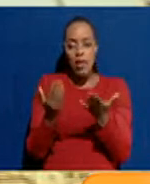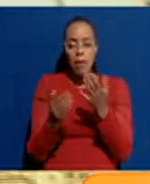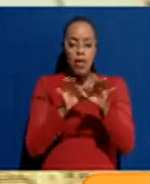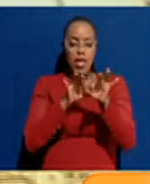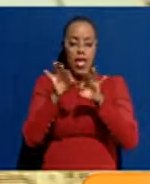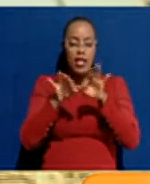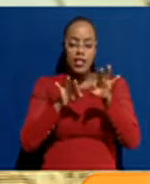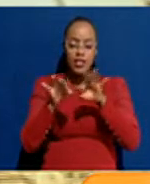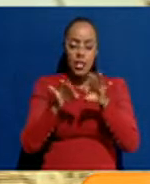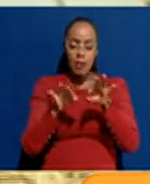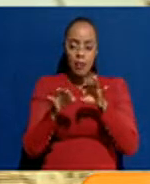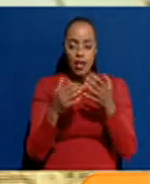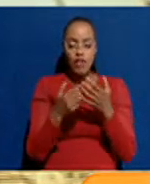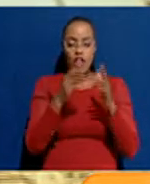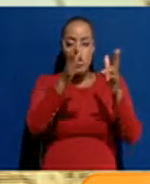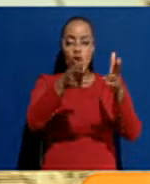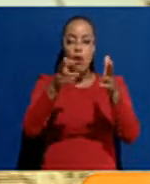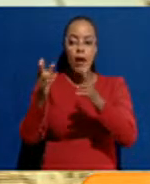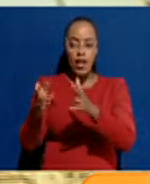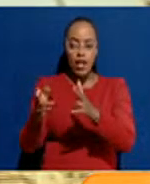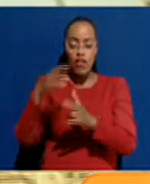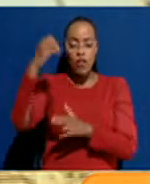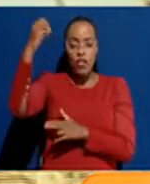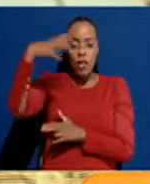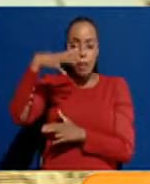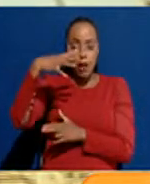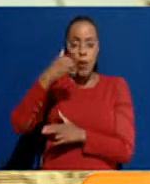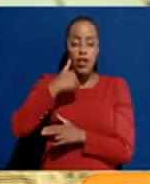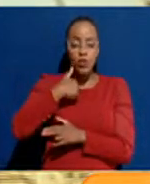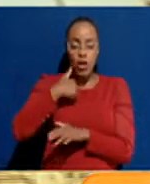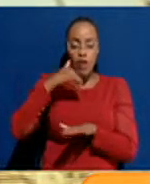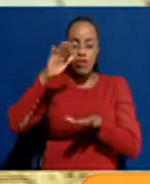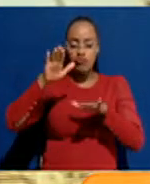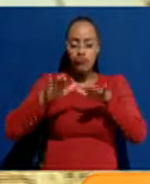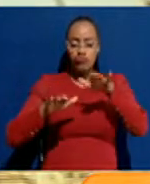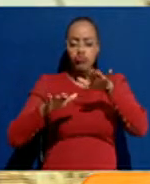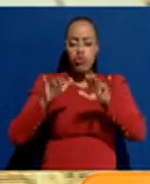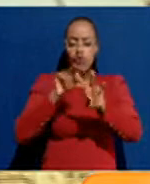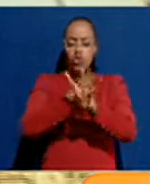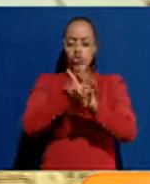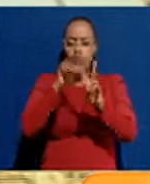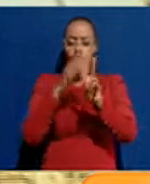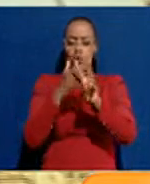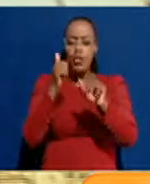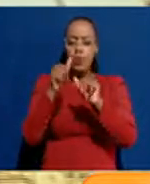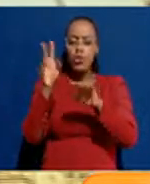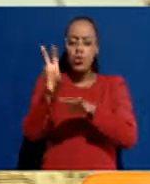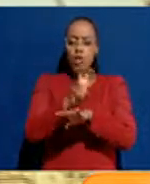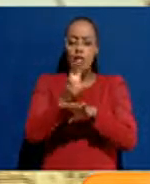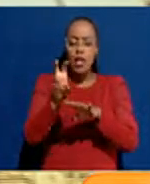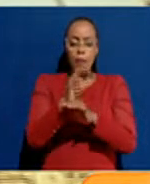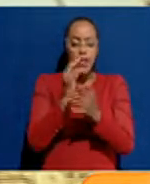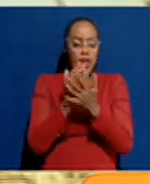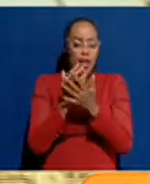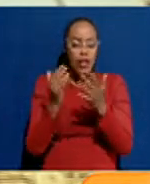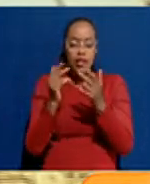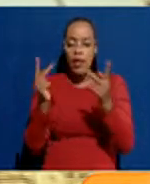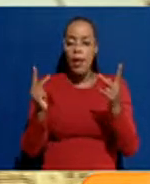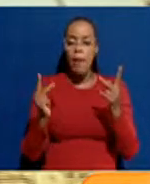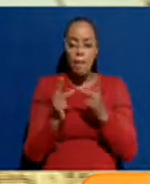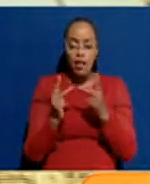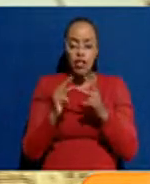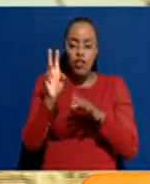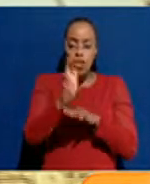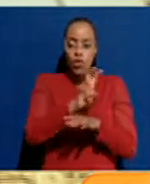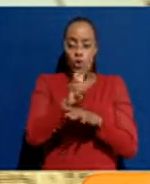explaining, ordinarily for power to be stable, there are two things that you monitor in any power system. You